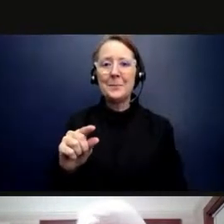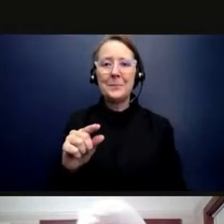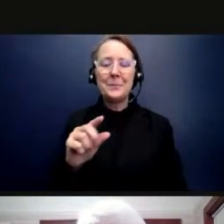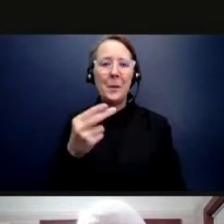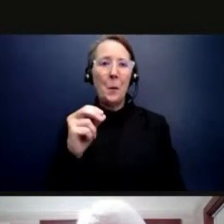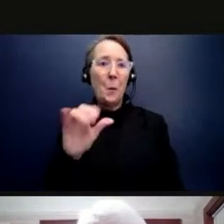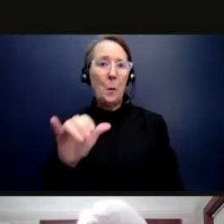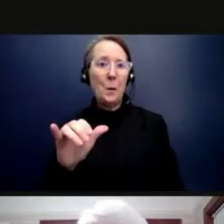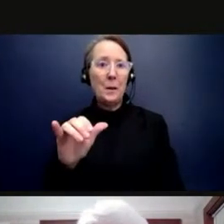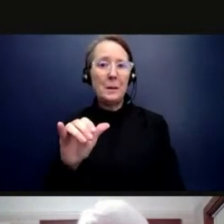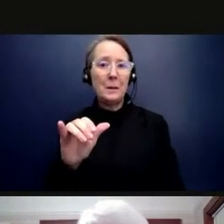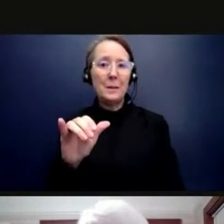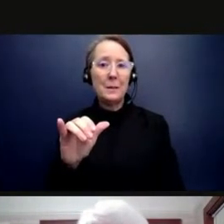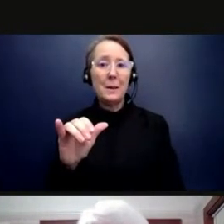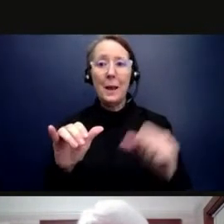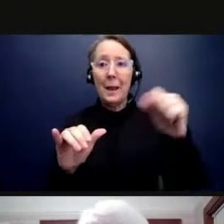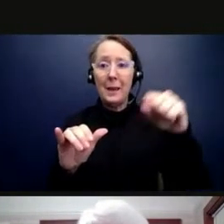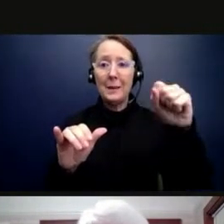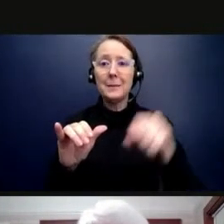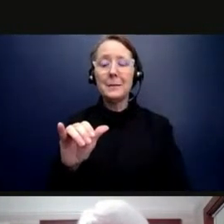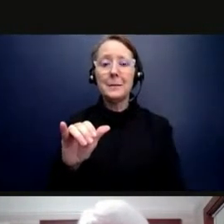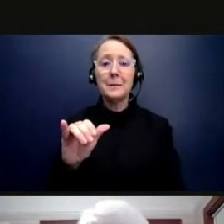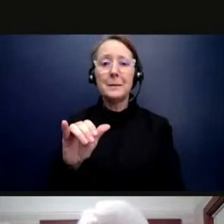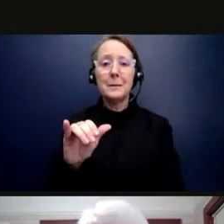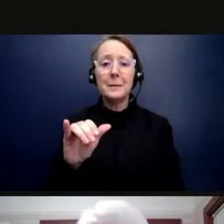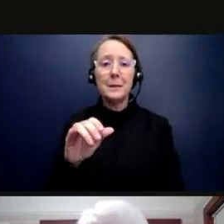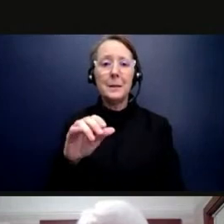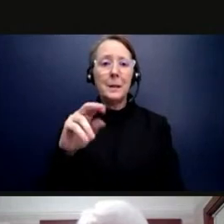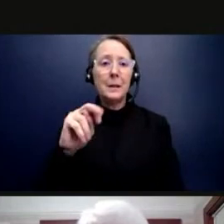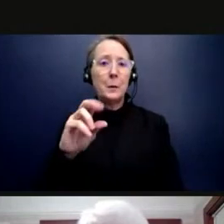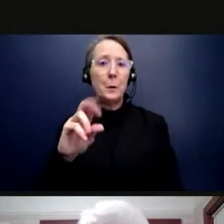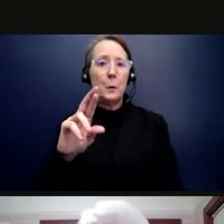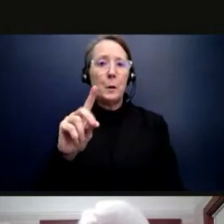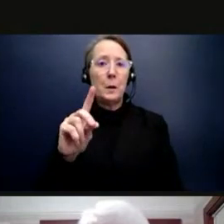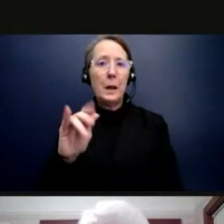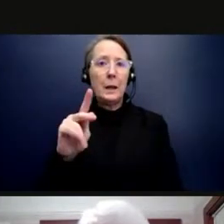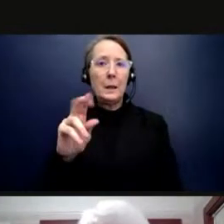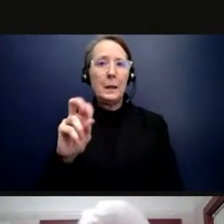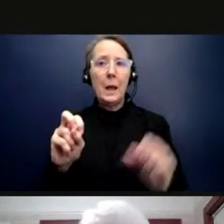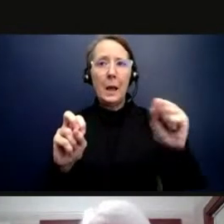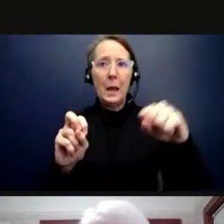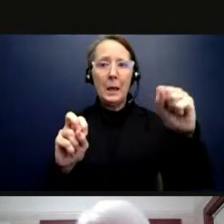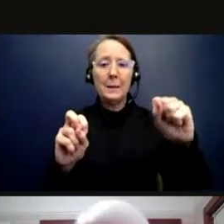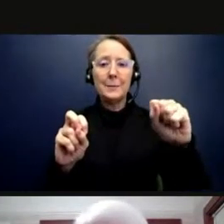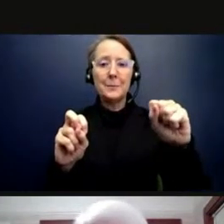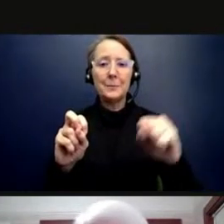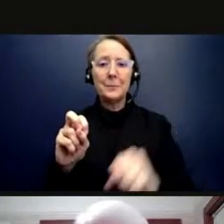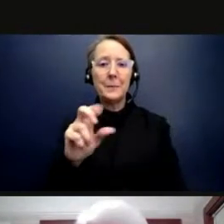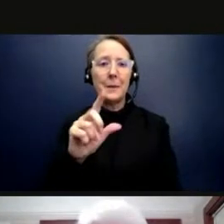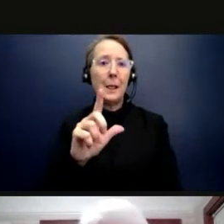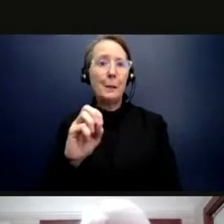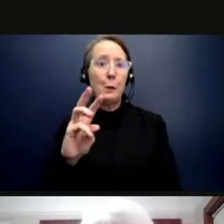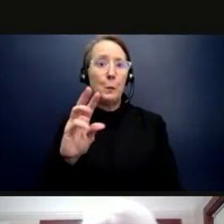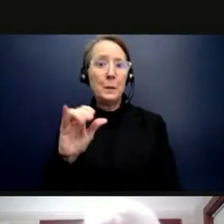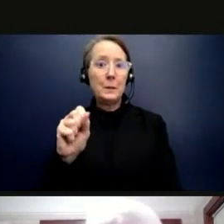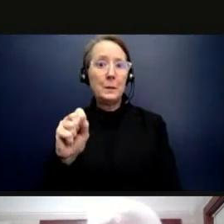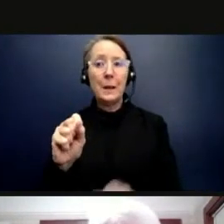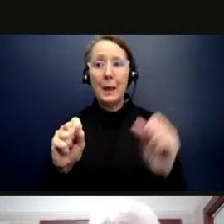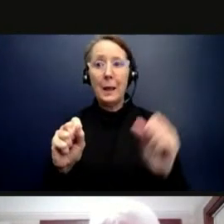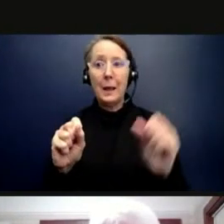Hoy? Aye. Councillor Nordyke? Aye. Councillor Lewis?